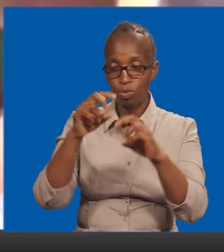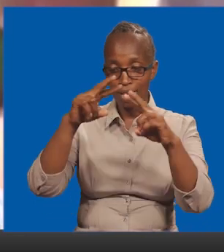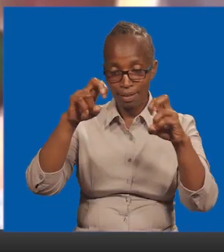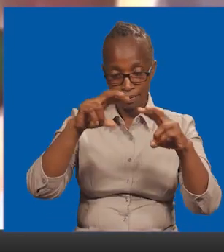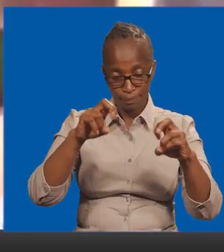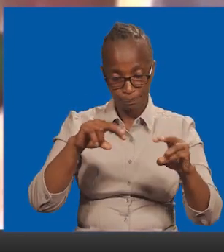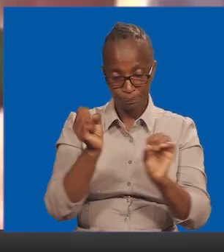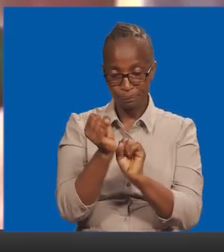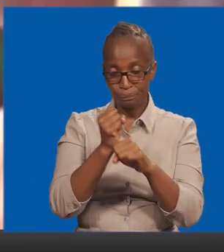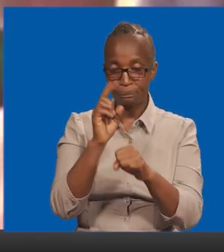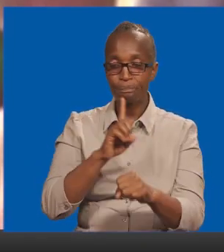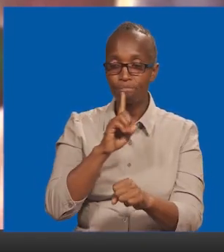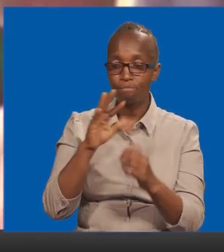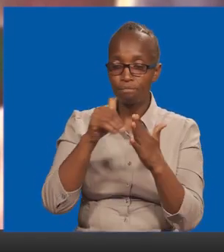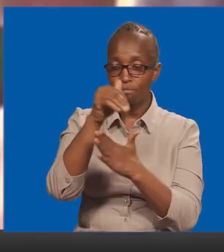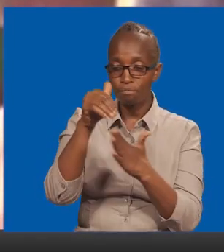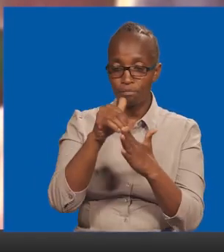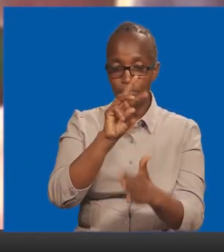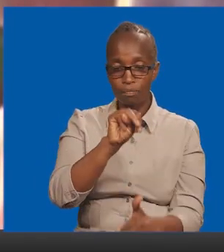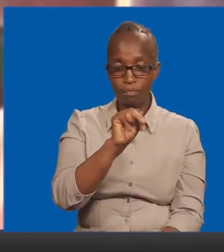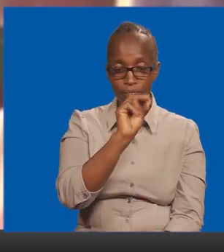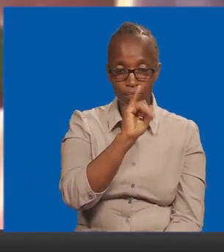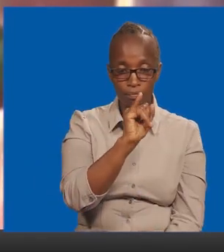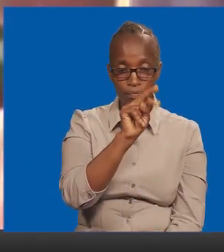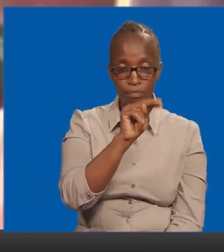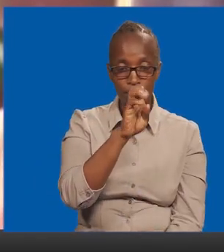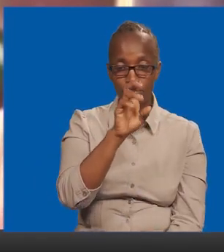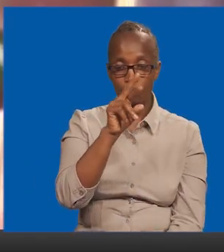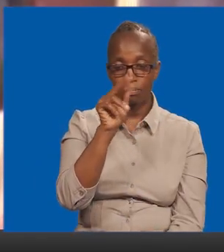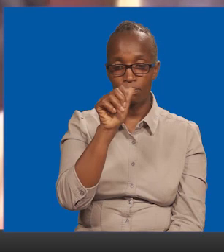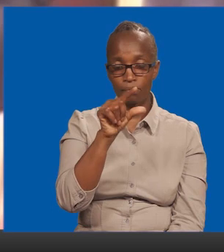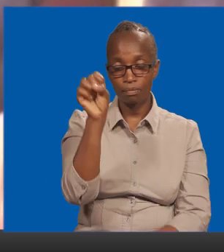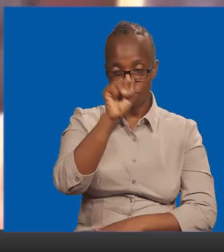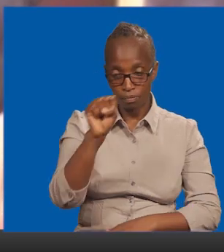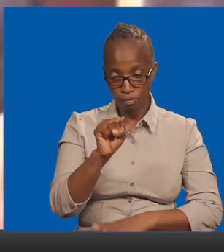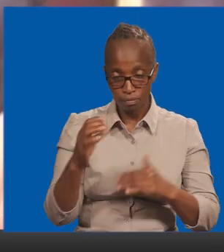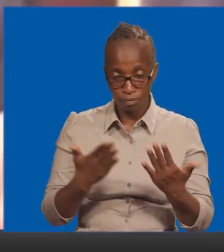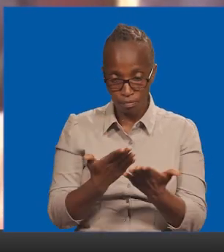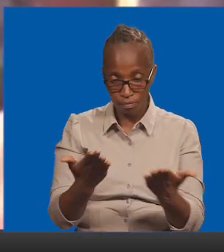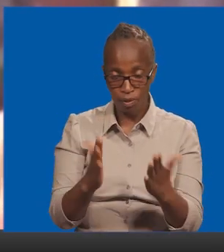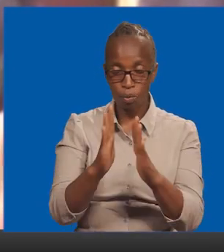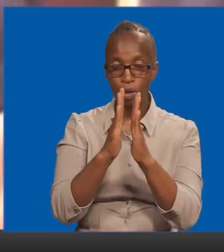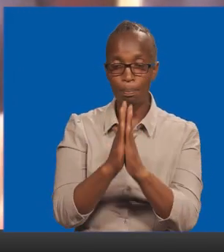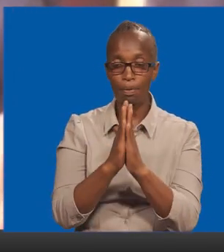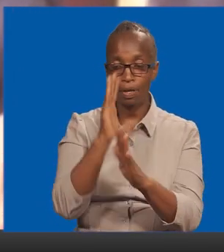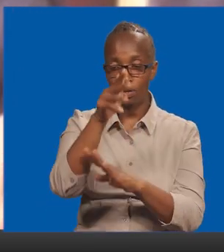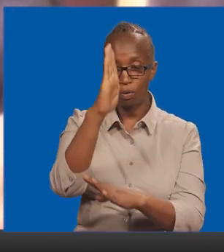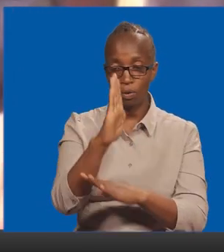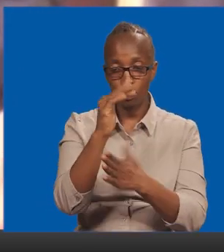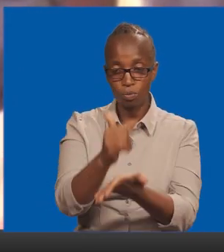for exploration, kuhakikisha kwa hayo madini yapo, na ikiwa yatakuwepo, na tunaomba Mungu